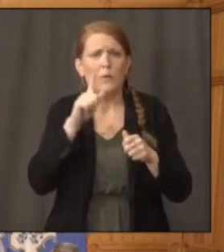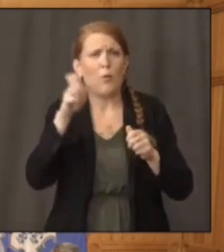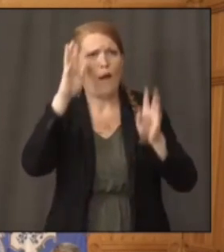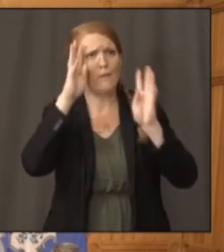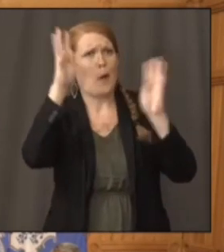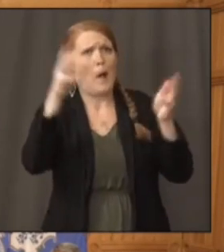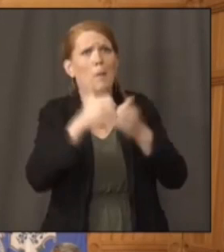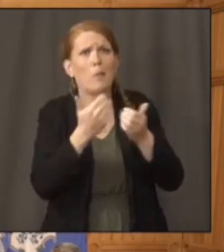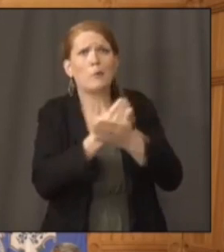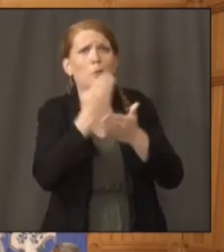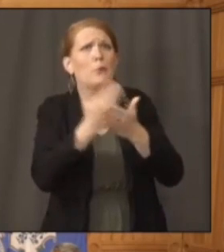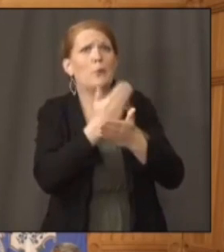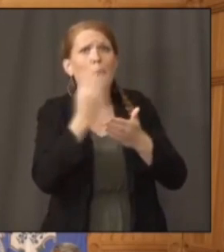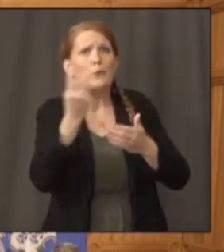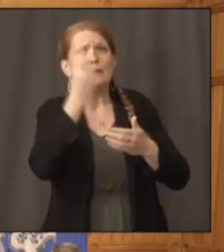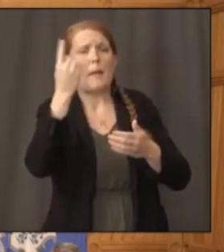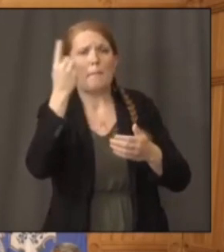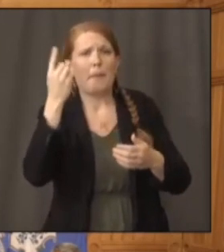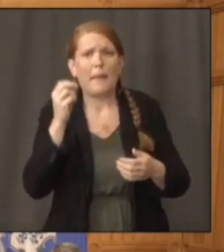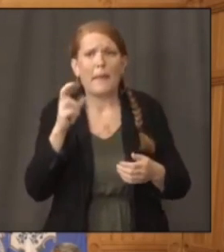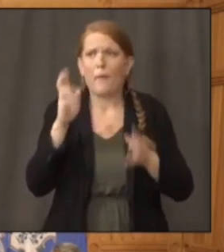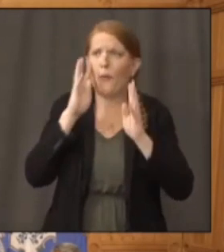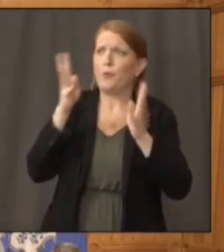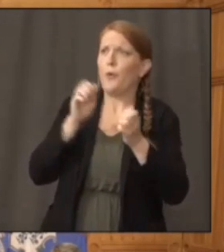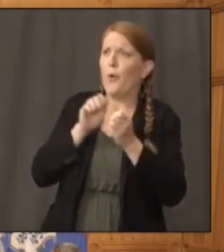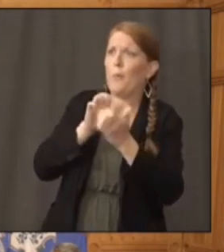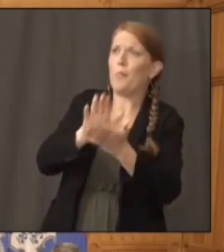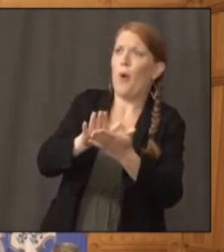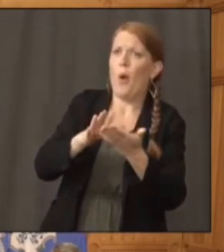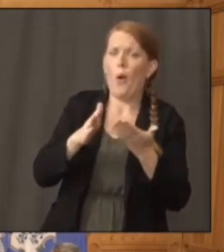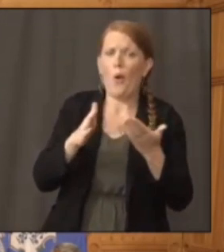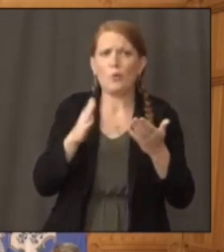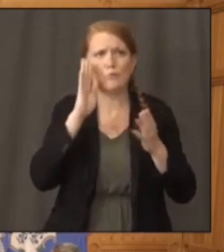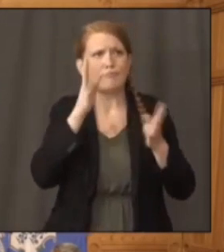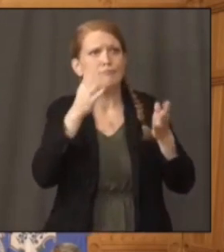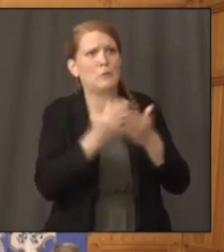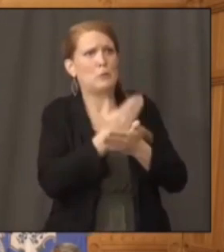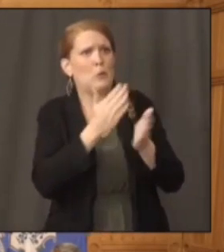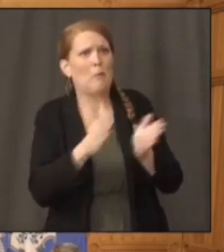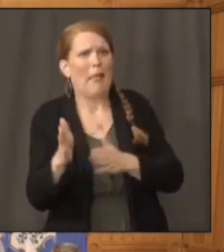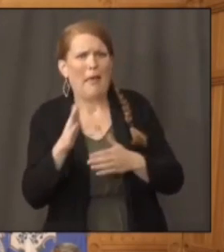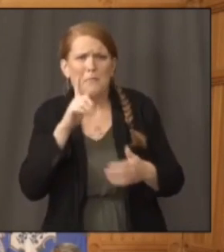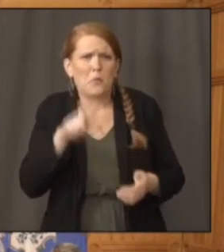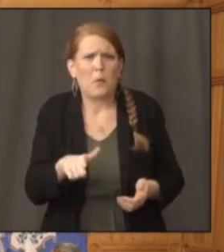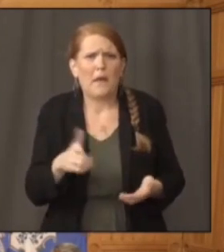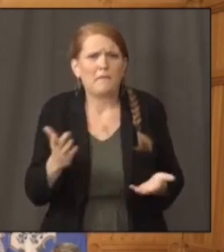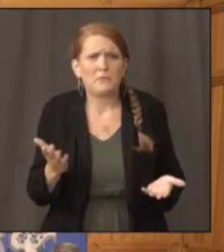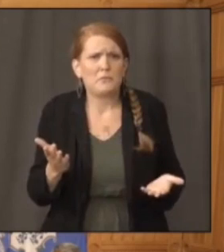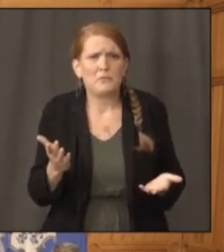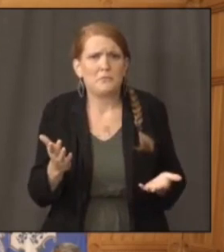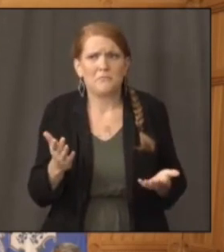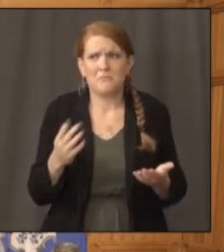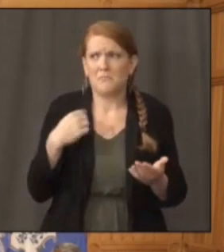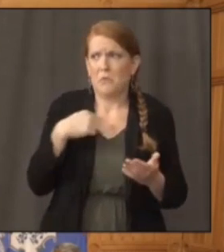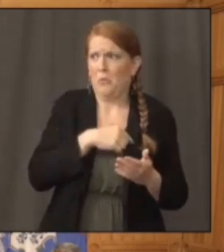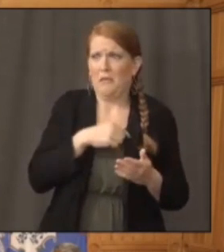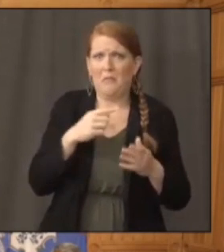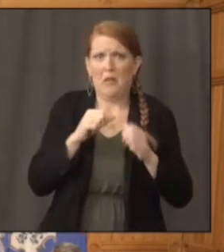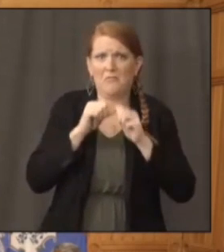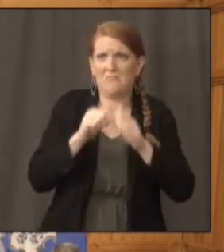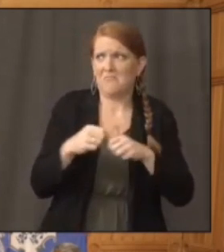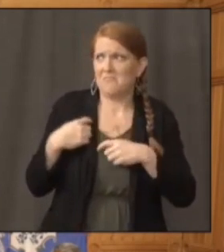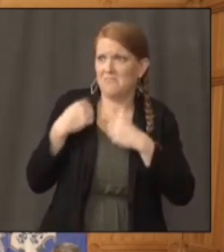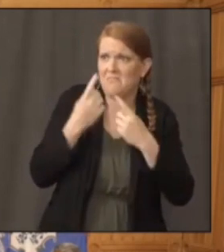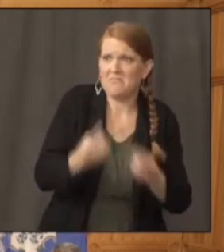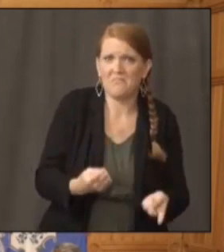We don't have to, all of a sudden come up with a new strategy, come up with a new plan. Hey, we've been doing this, but from now